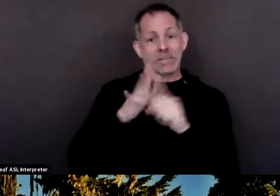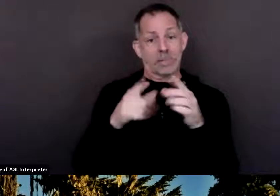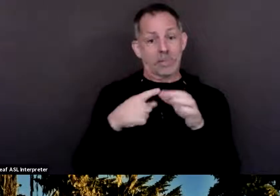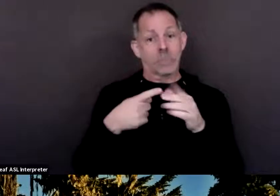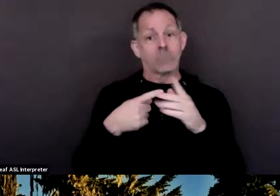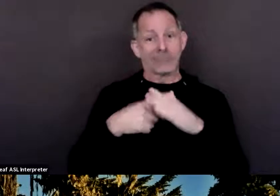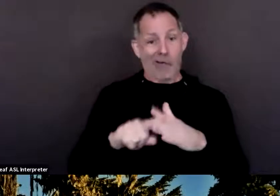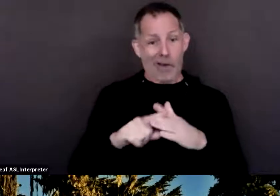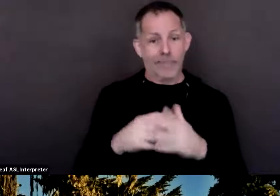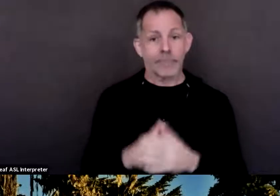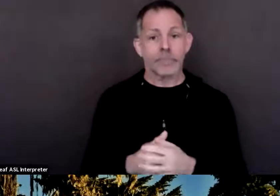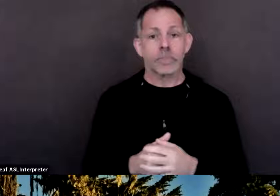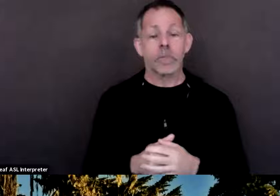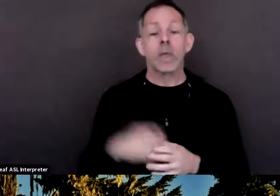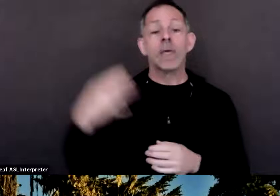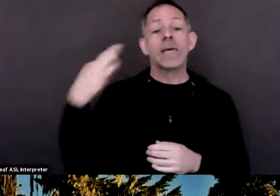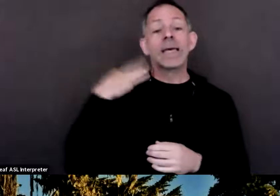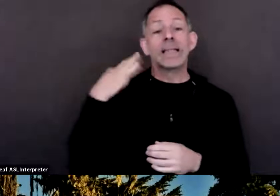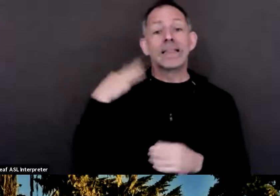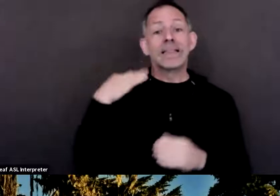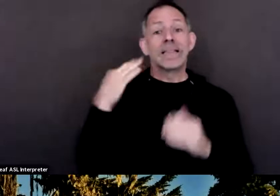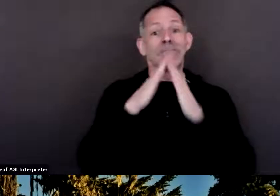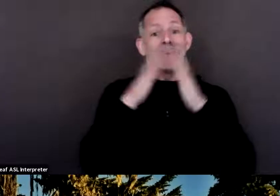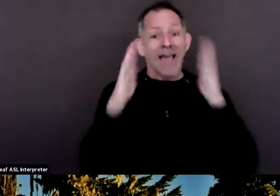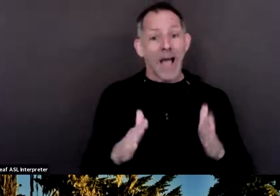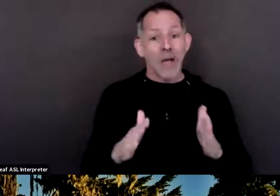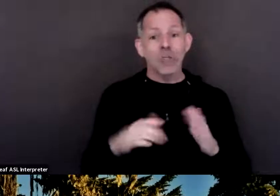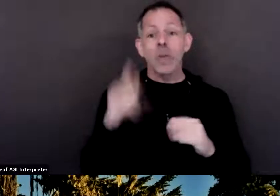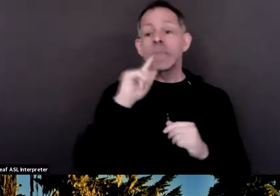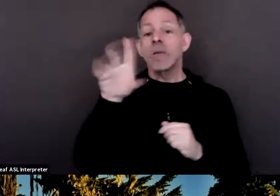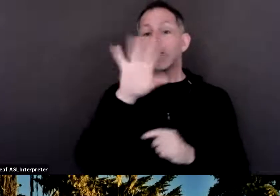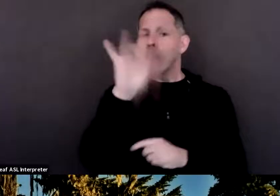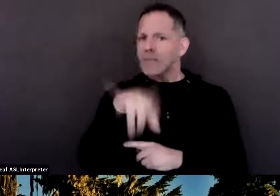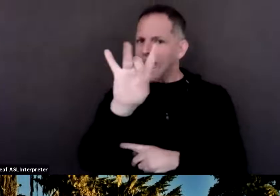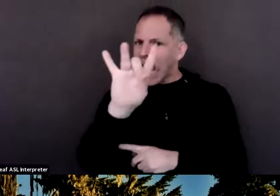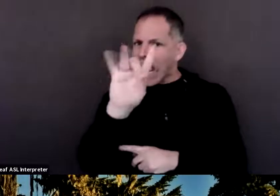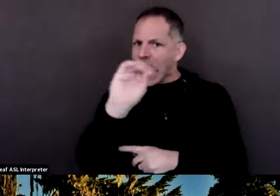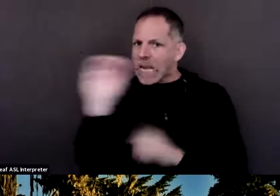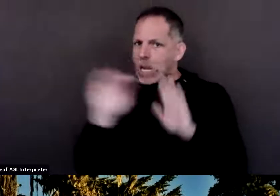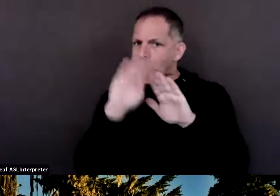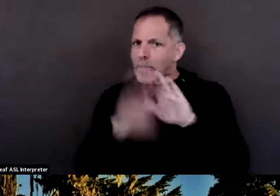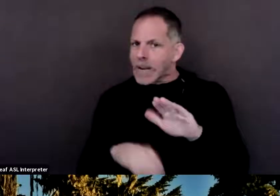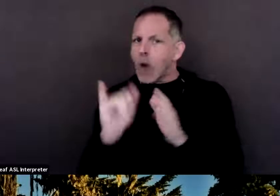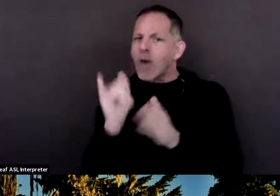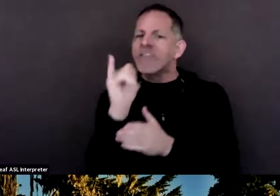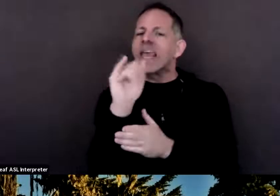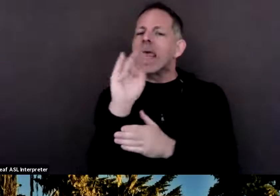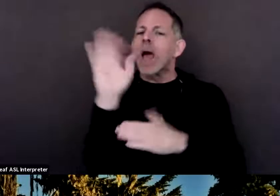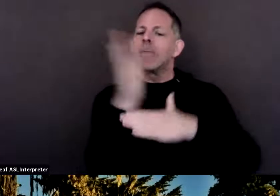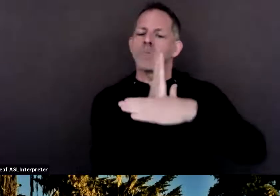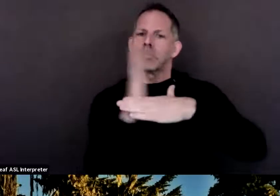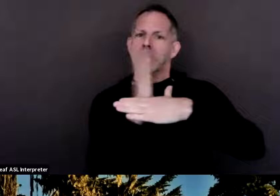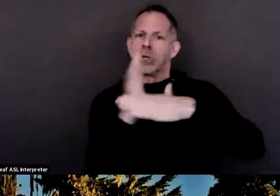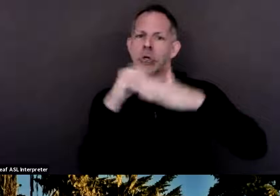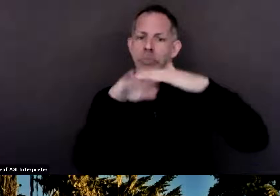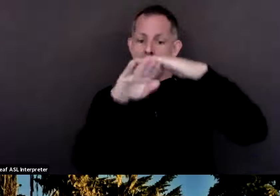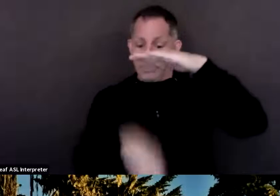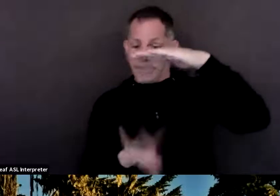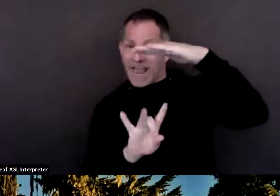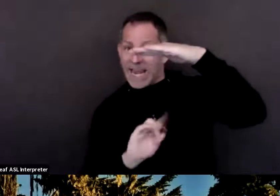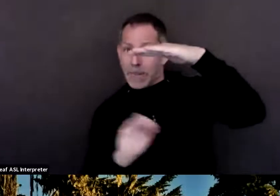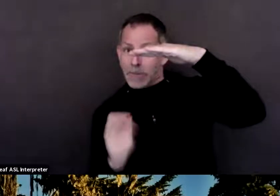below 80% of area median income, have experienced a financial hardship directly related to the COVID-19